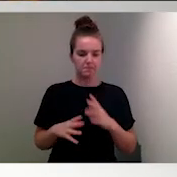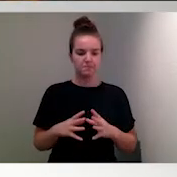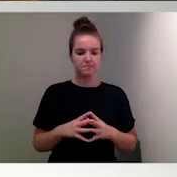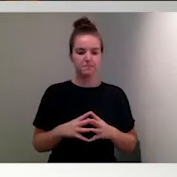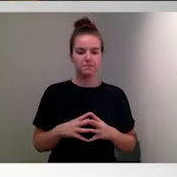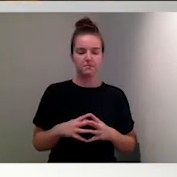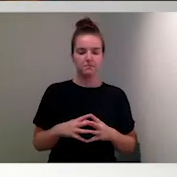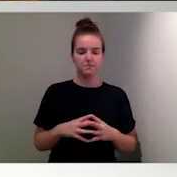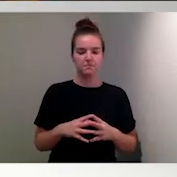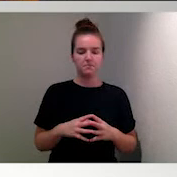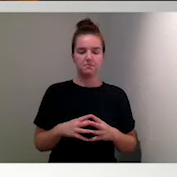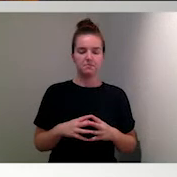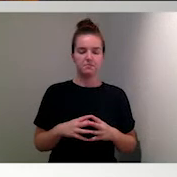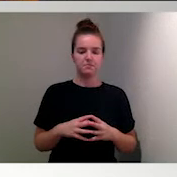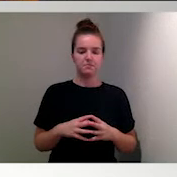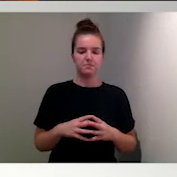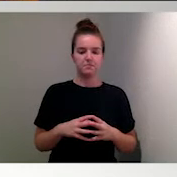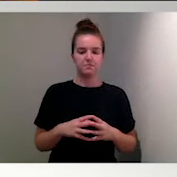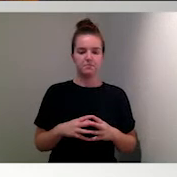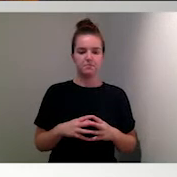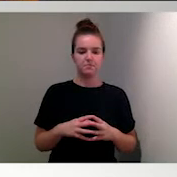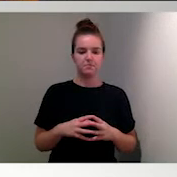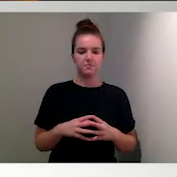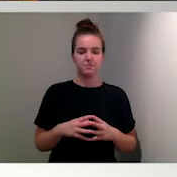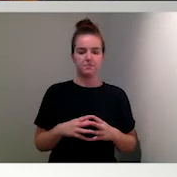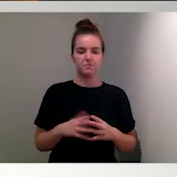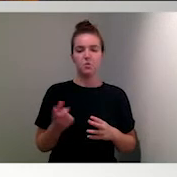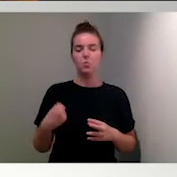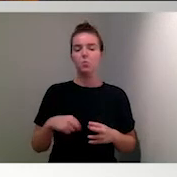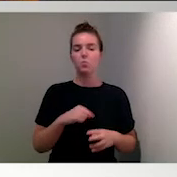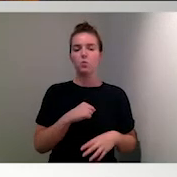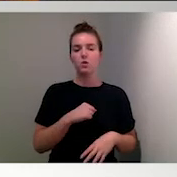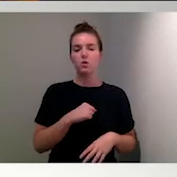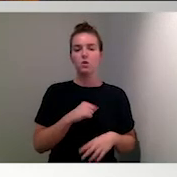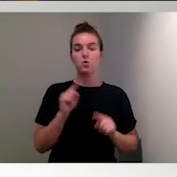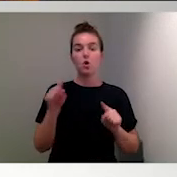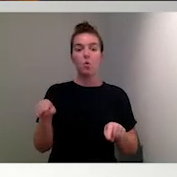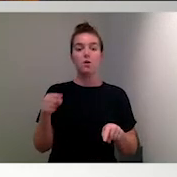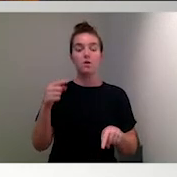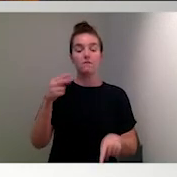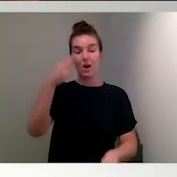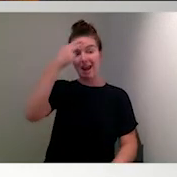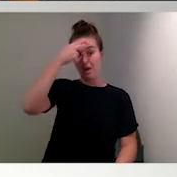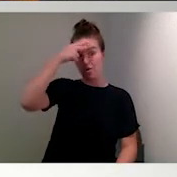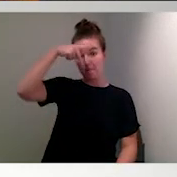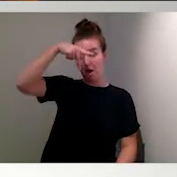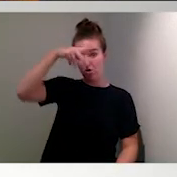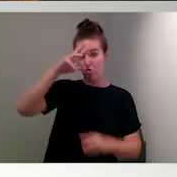we were going to Harry Potter.